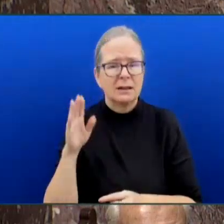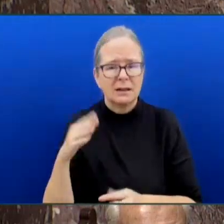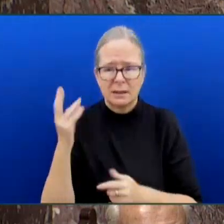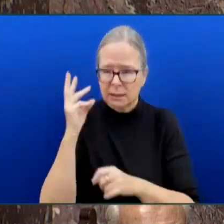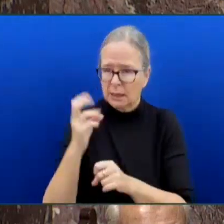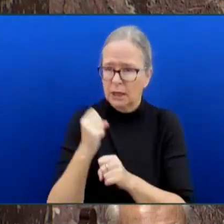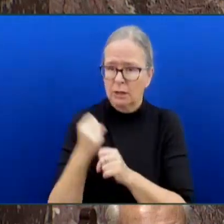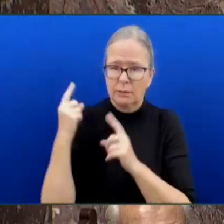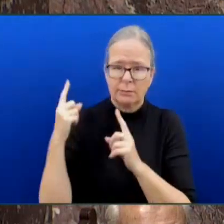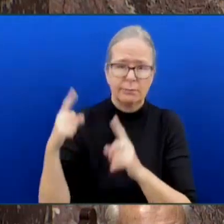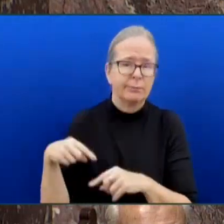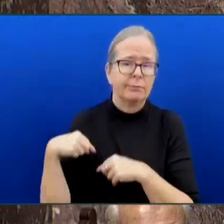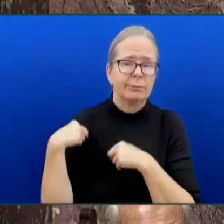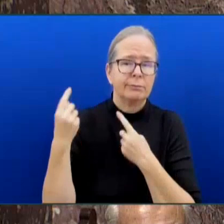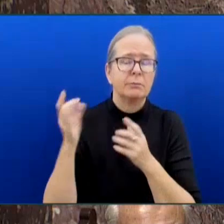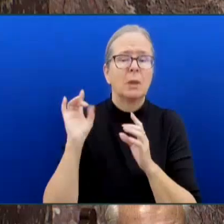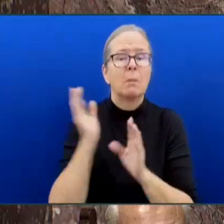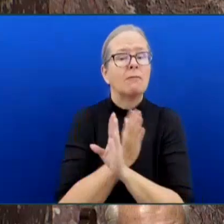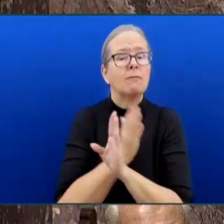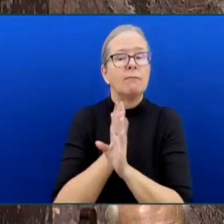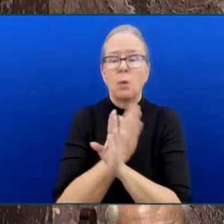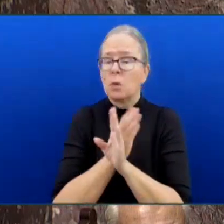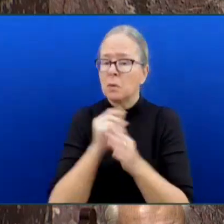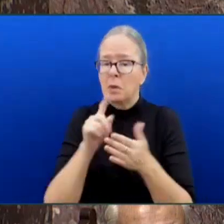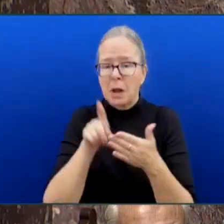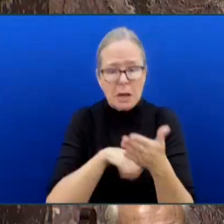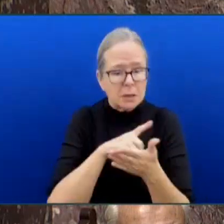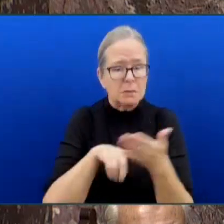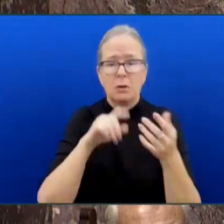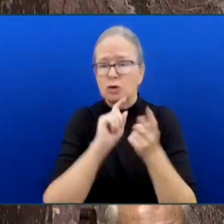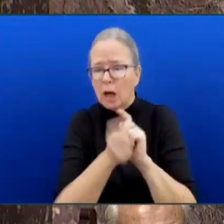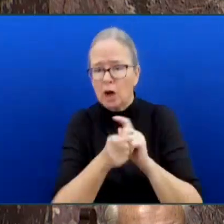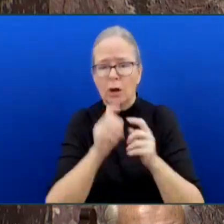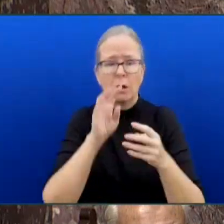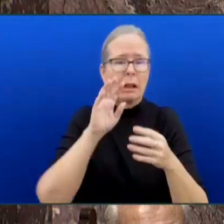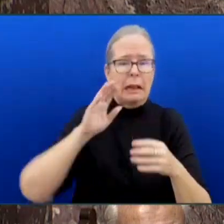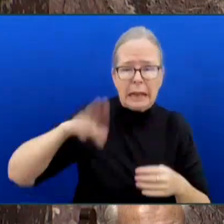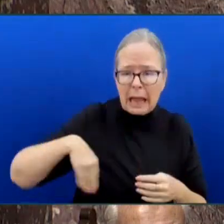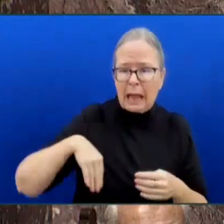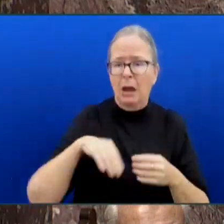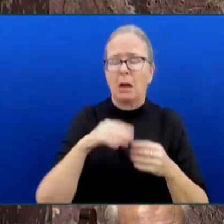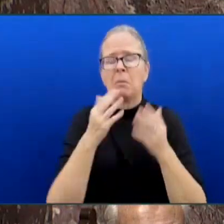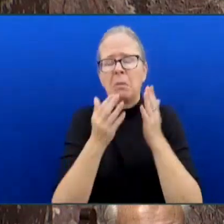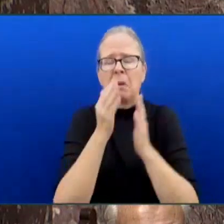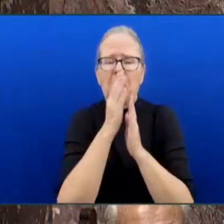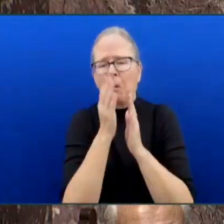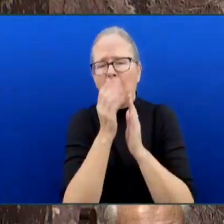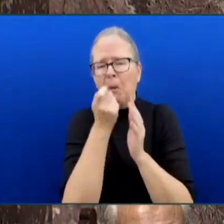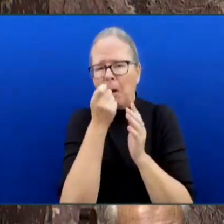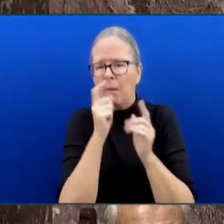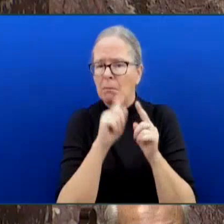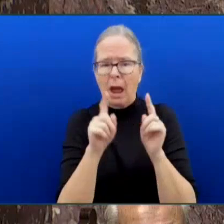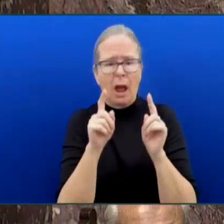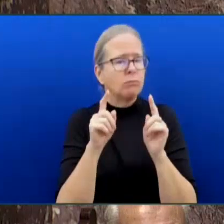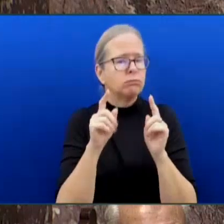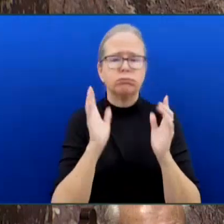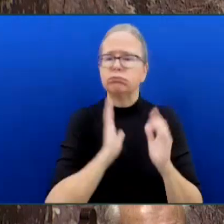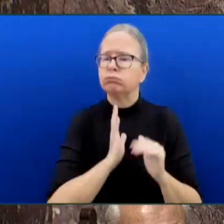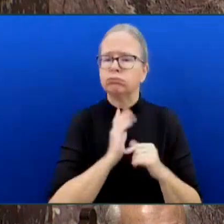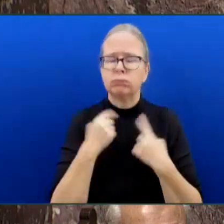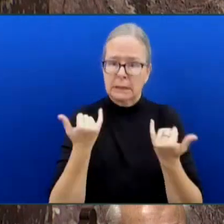cancellation. Dropped reservation or late boat more than 15 minutes. Now it's mind-boggling." How about Broden from Powell River, who